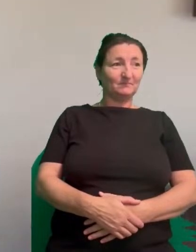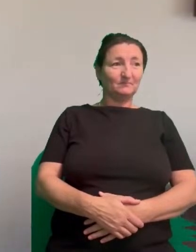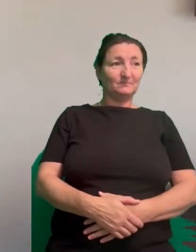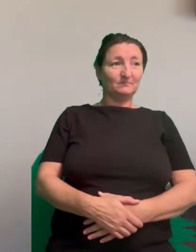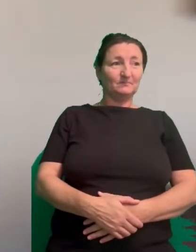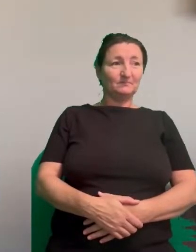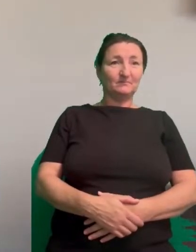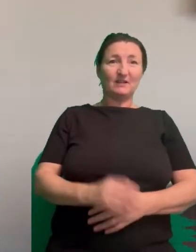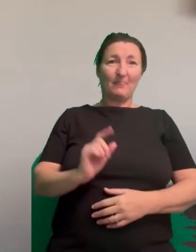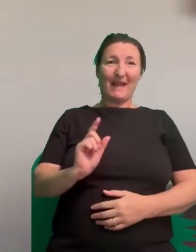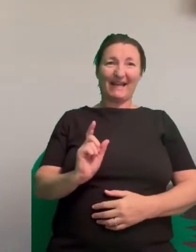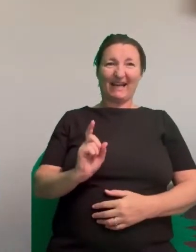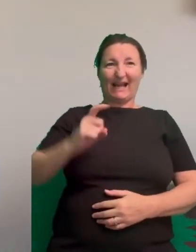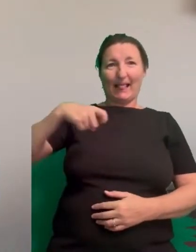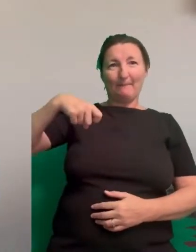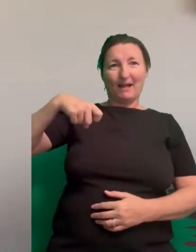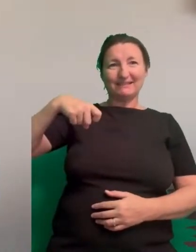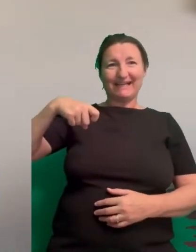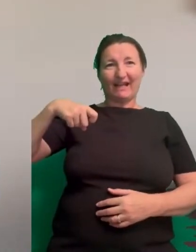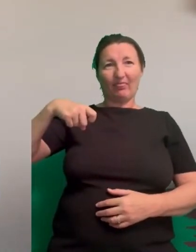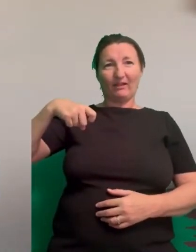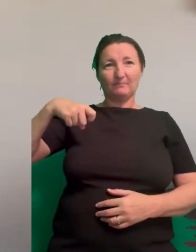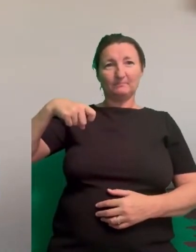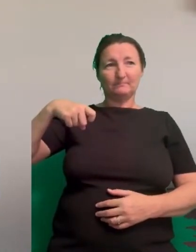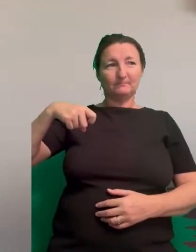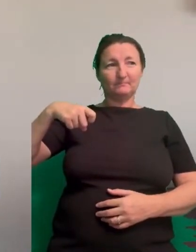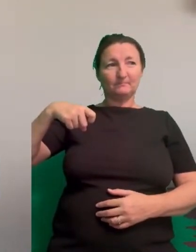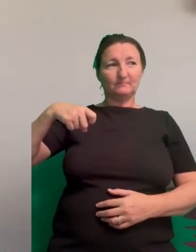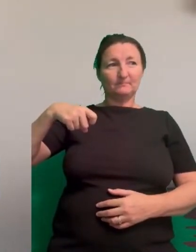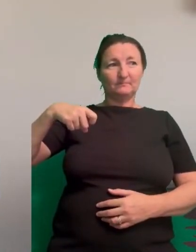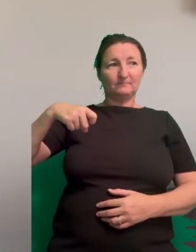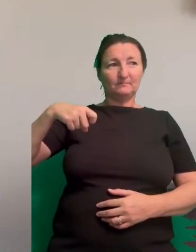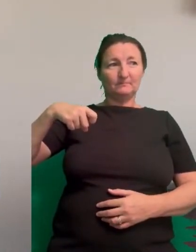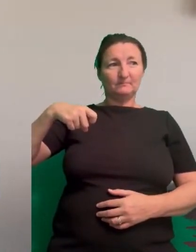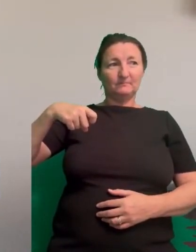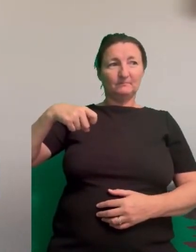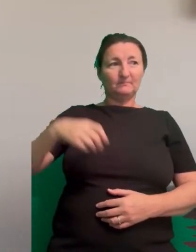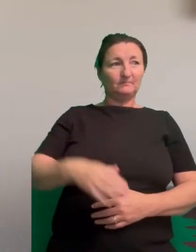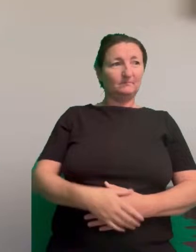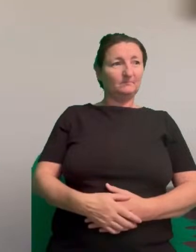And then clip it underneath.